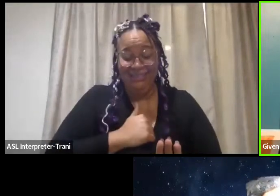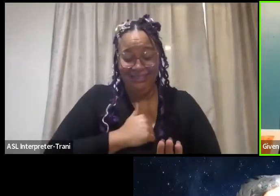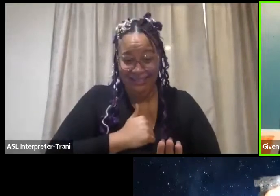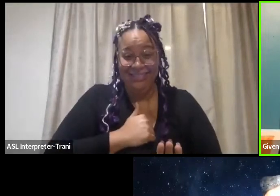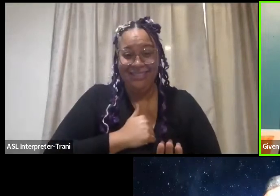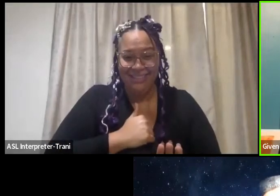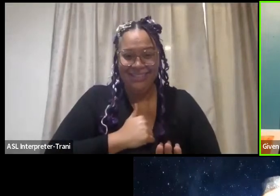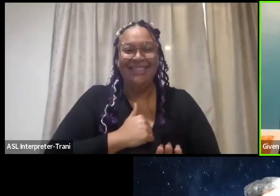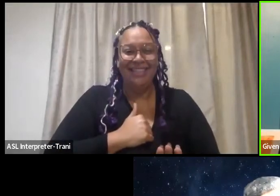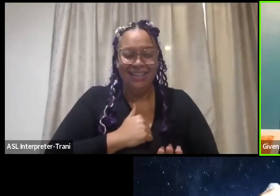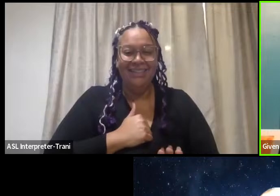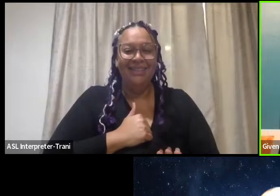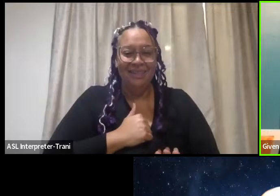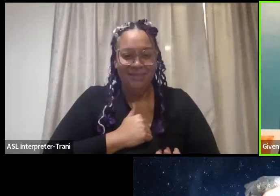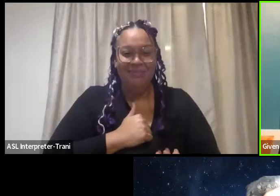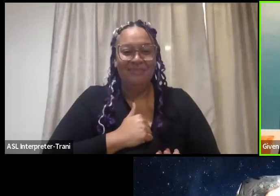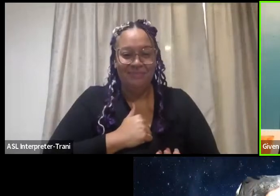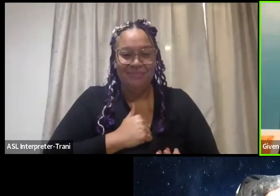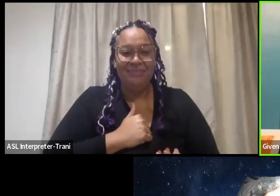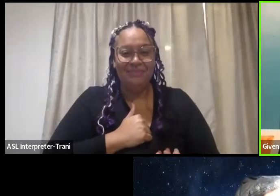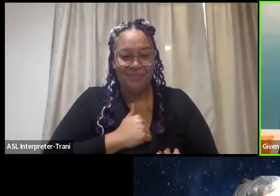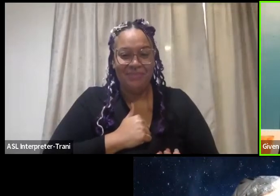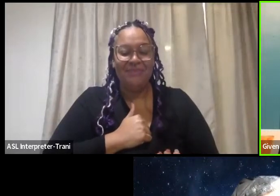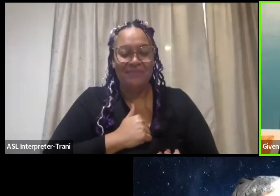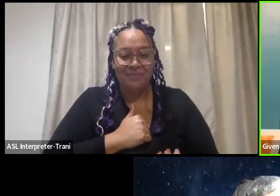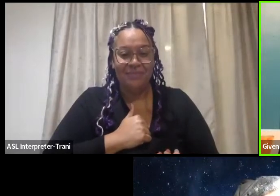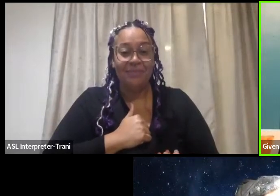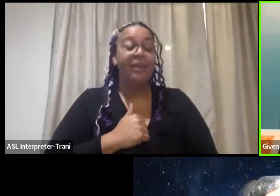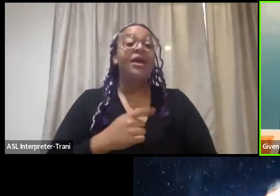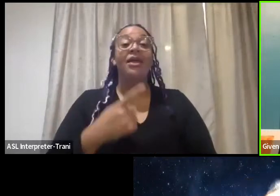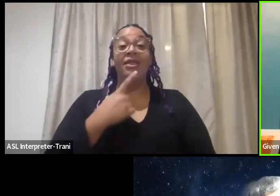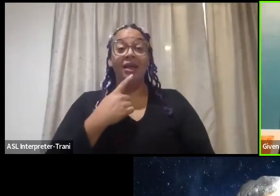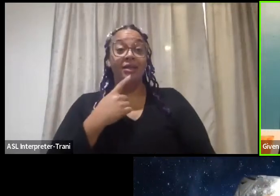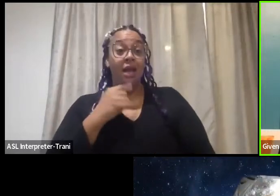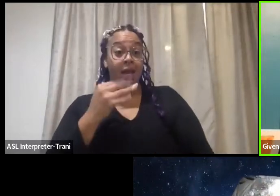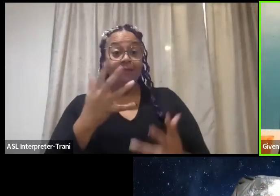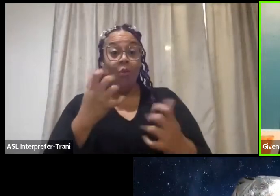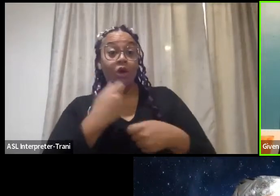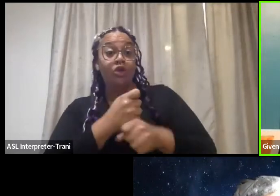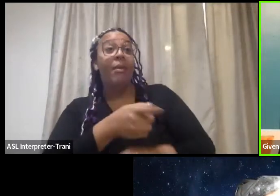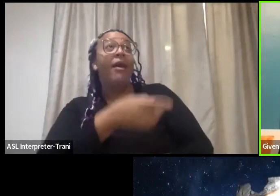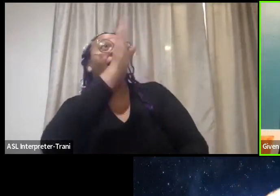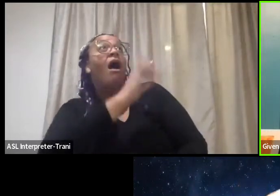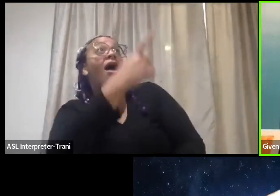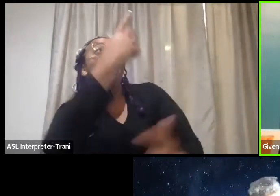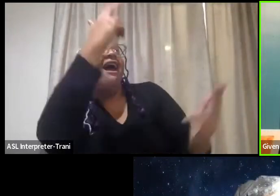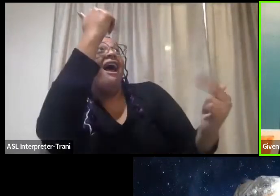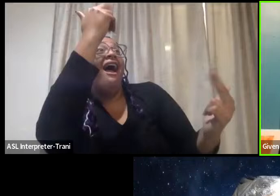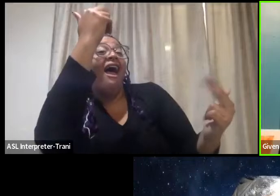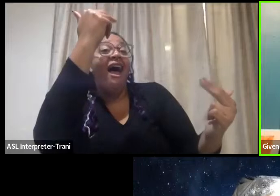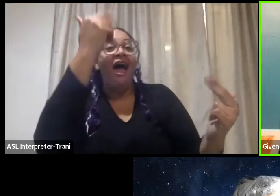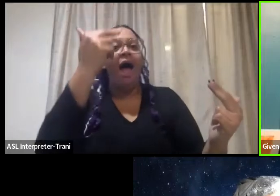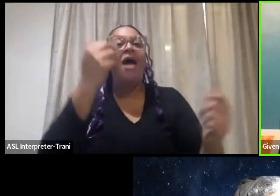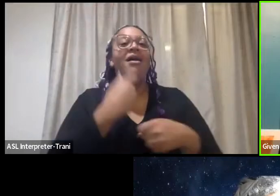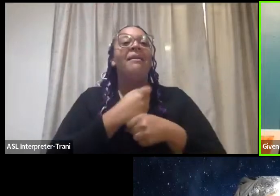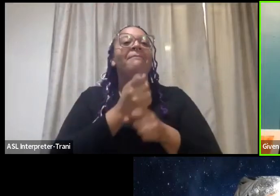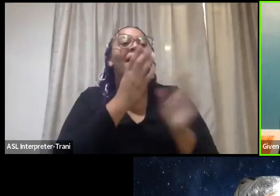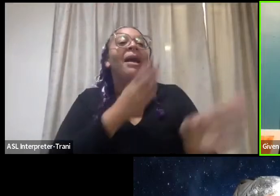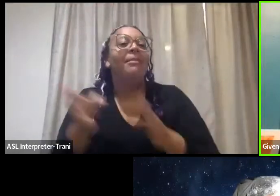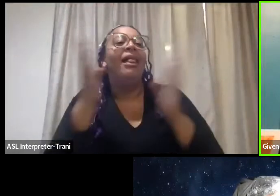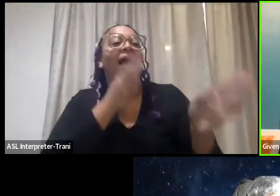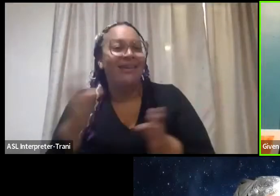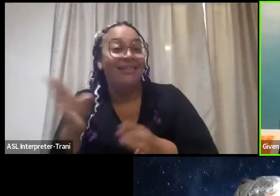There we go. They say when you want to make God laugh, make a plan. So, yep. That's it. So,